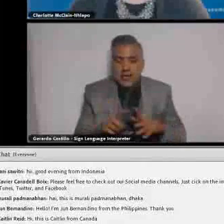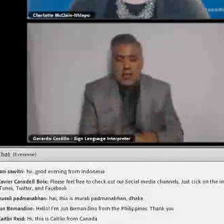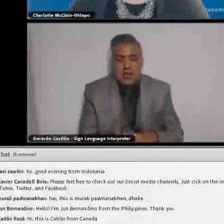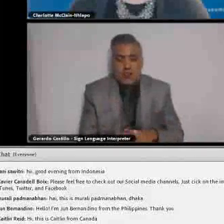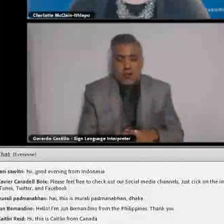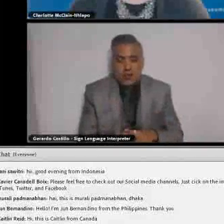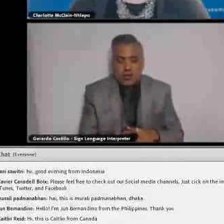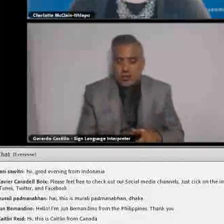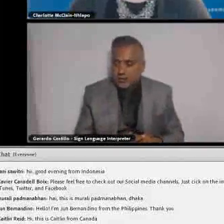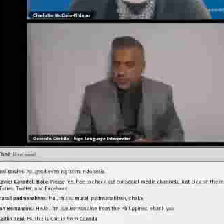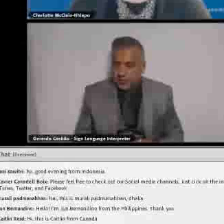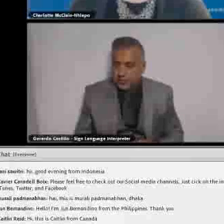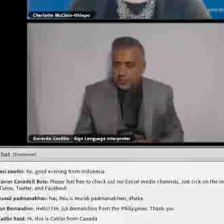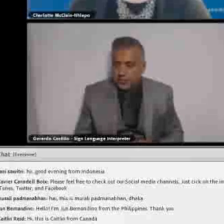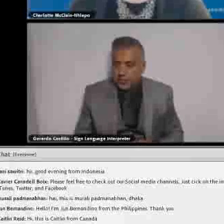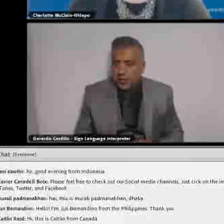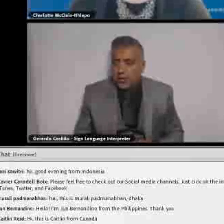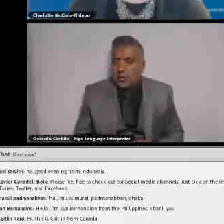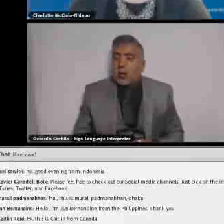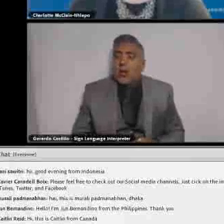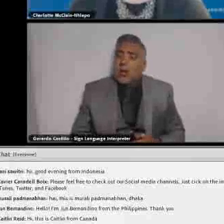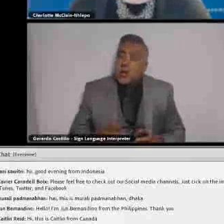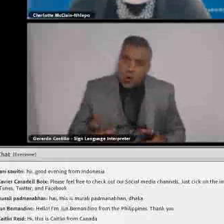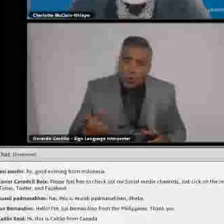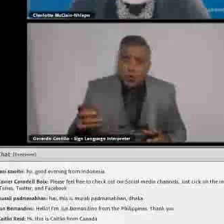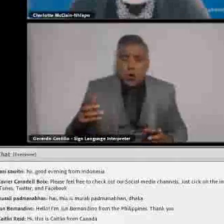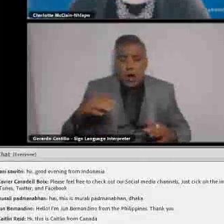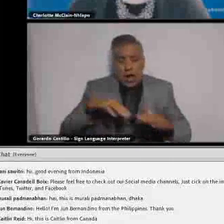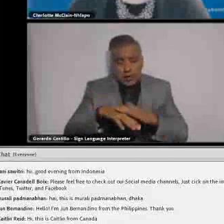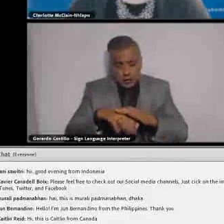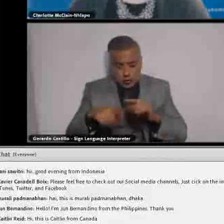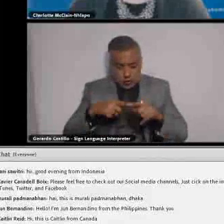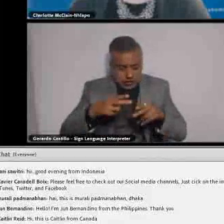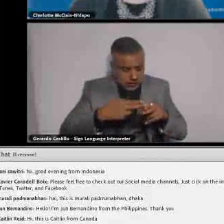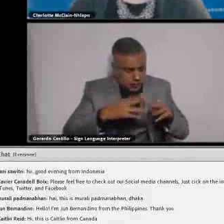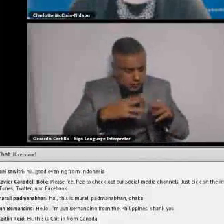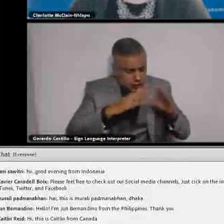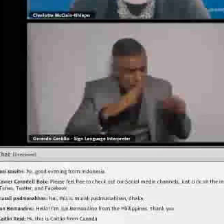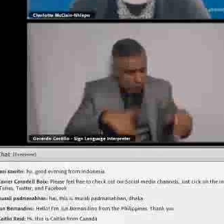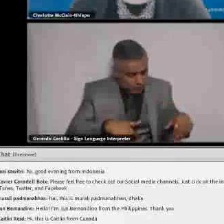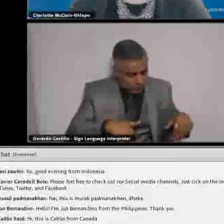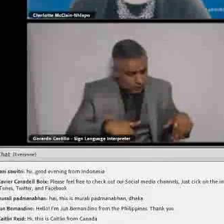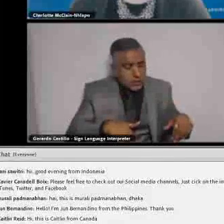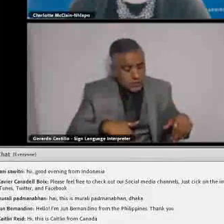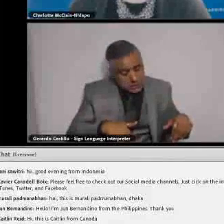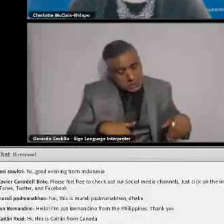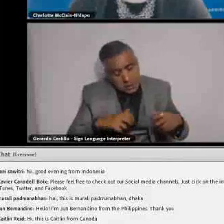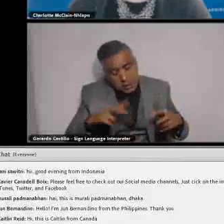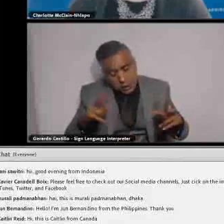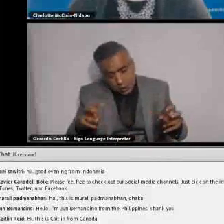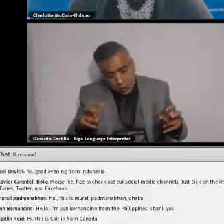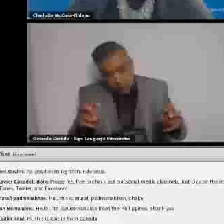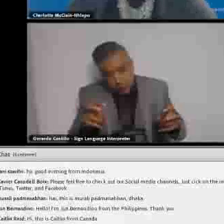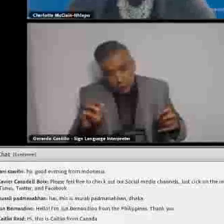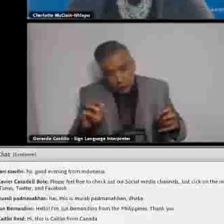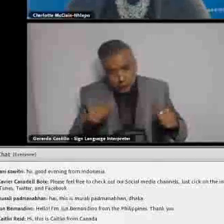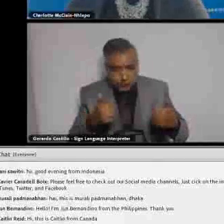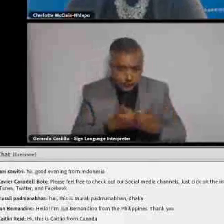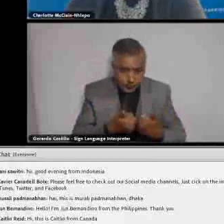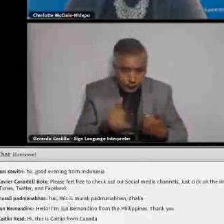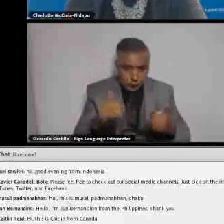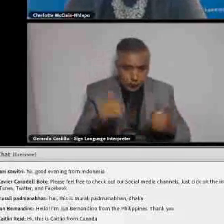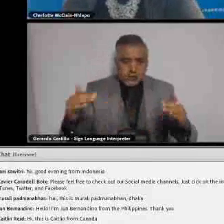disasters. Accessibility to temporary shelters and temporary housing is an issue. And then on the cognitive